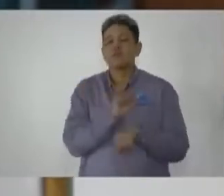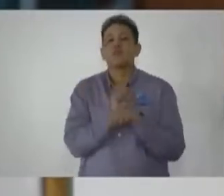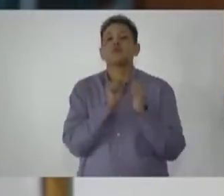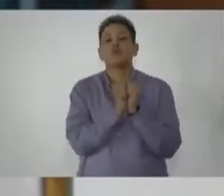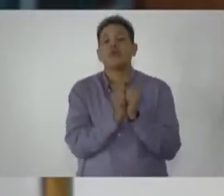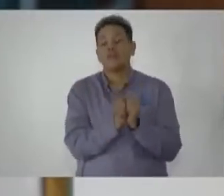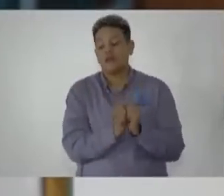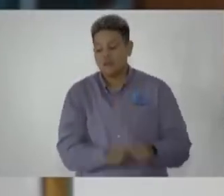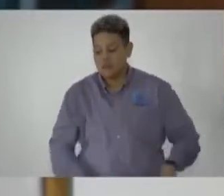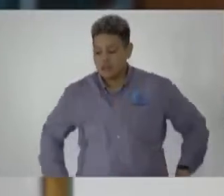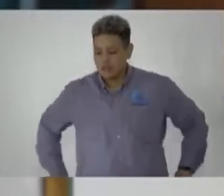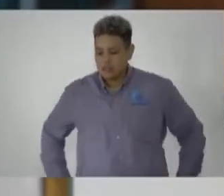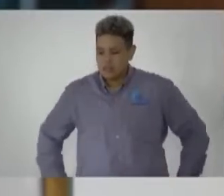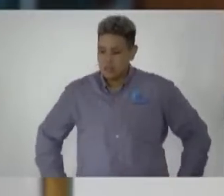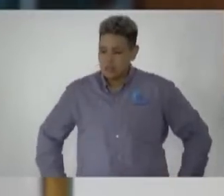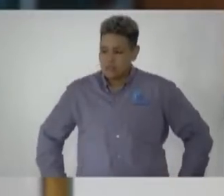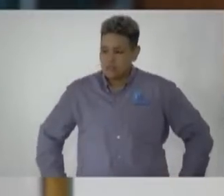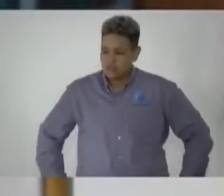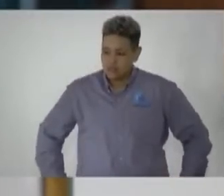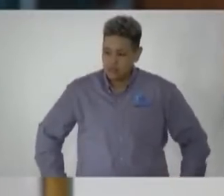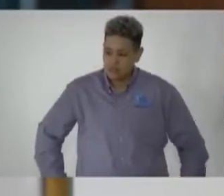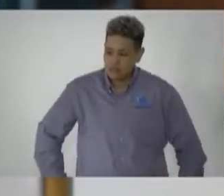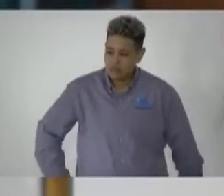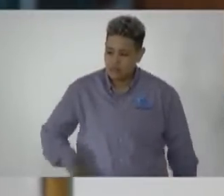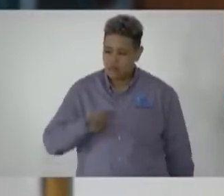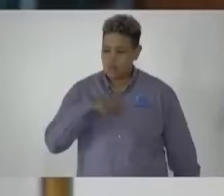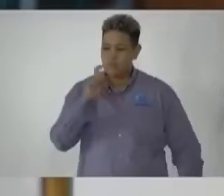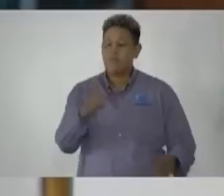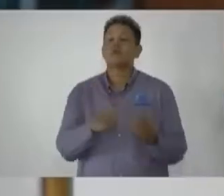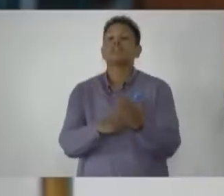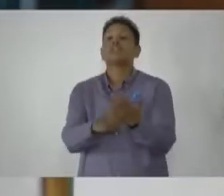together. We must deliberate